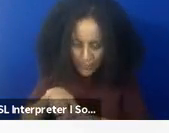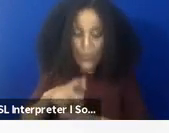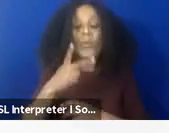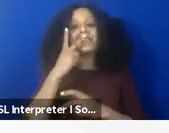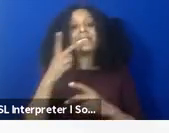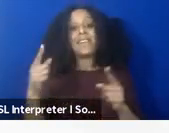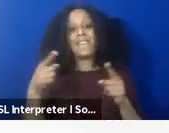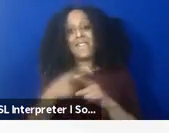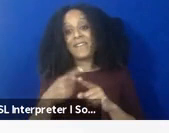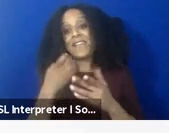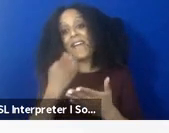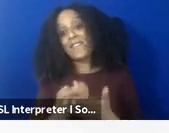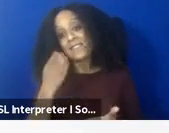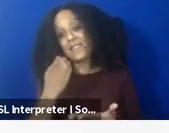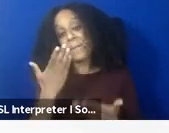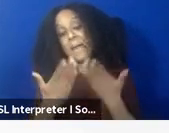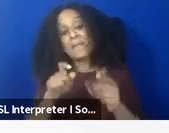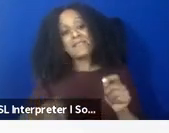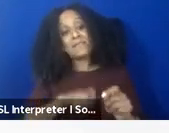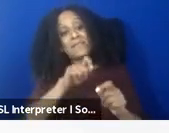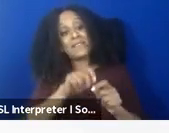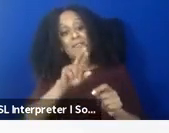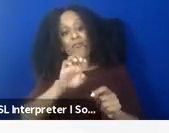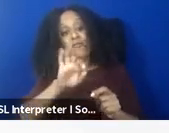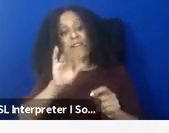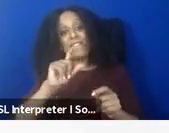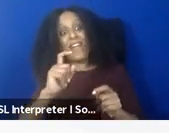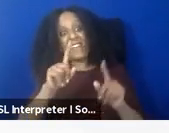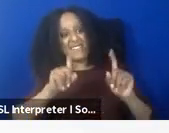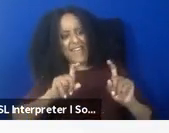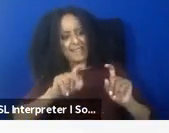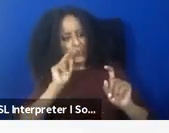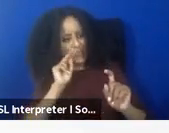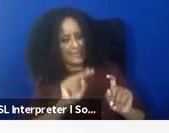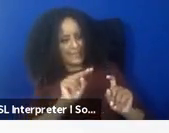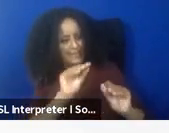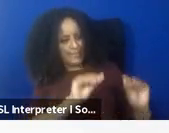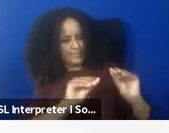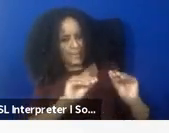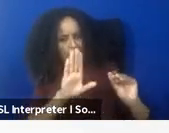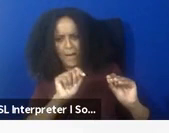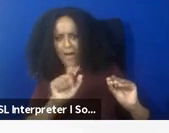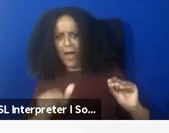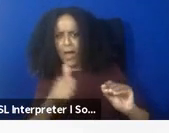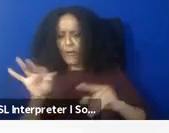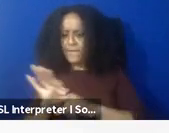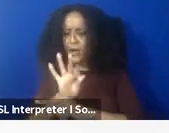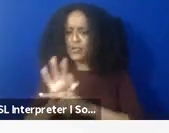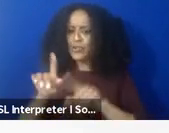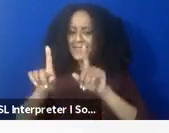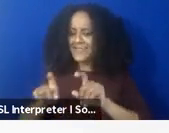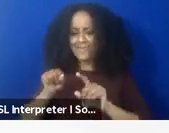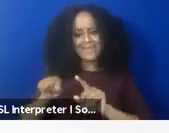these two things, where maybe a specific reflex test will show one thing and then a more functional test shows something